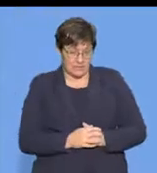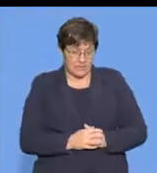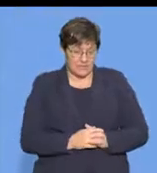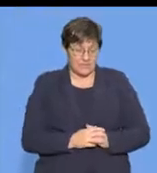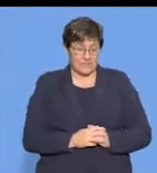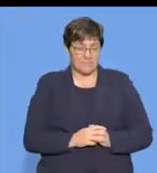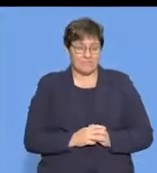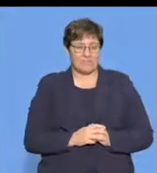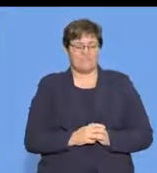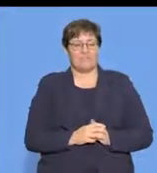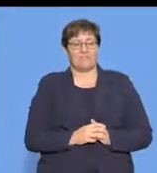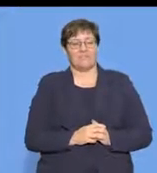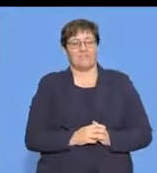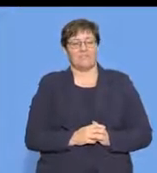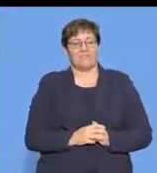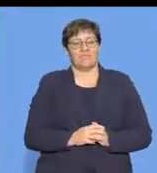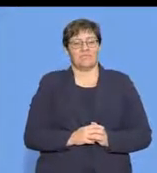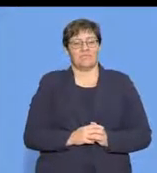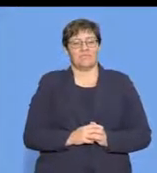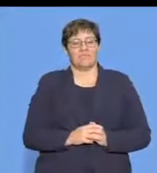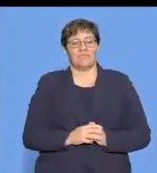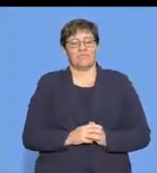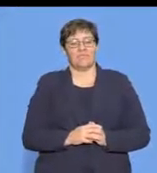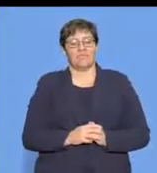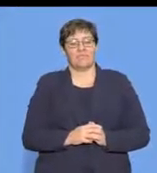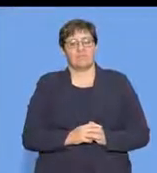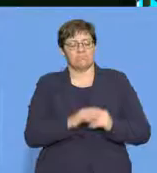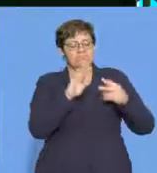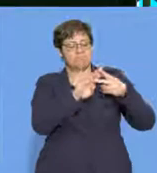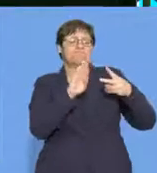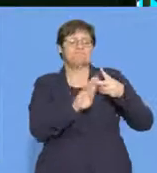Okay, so there are two different